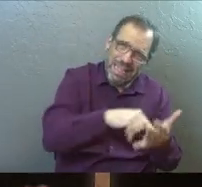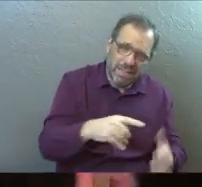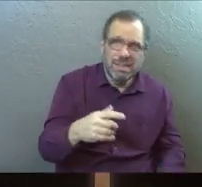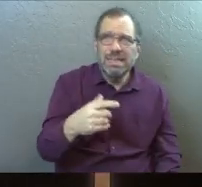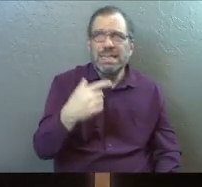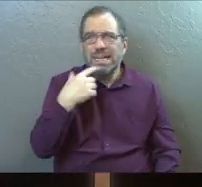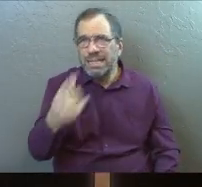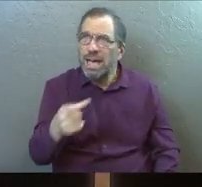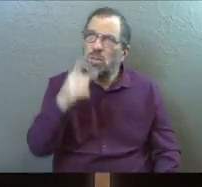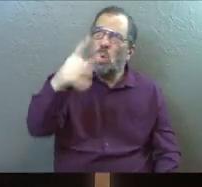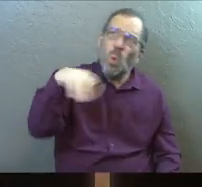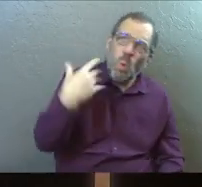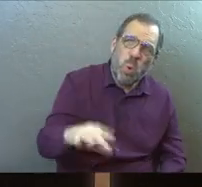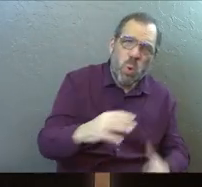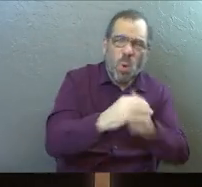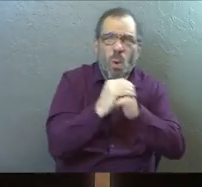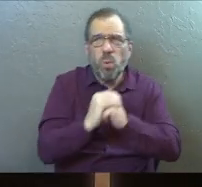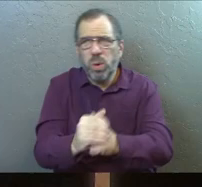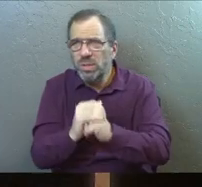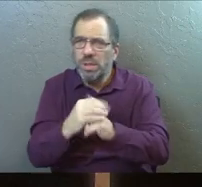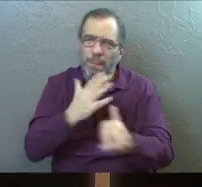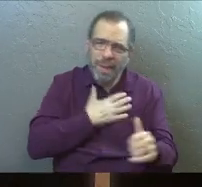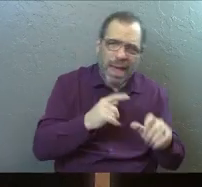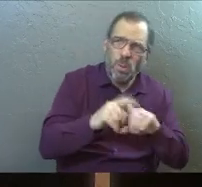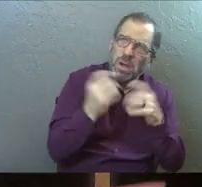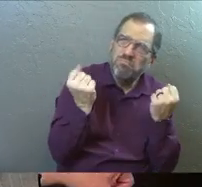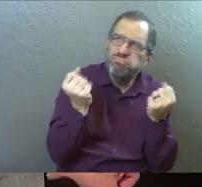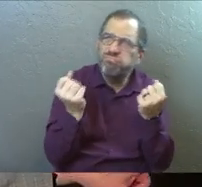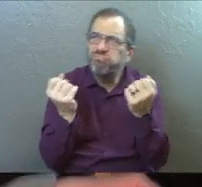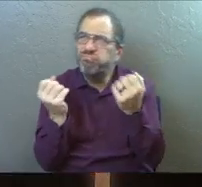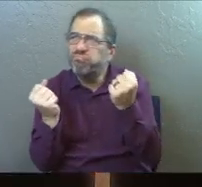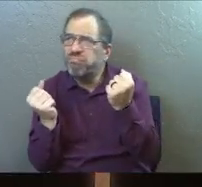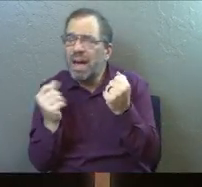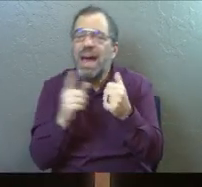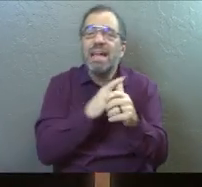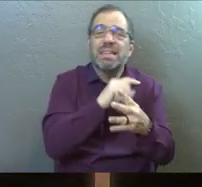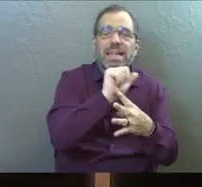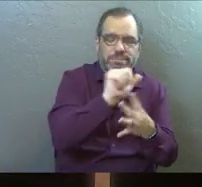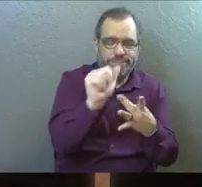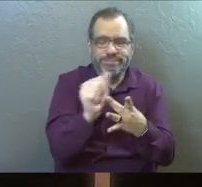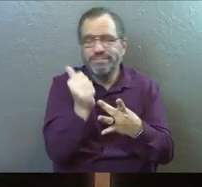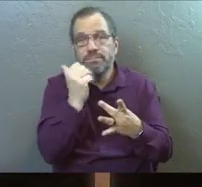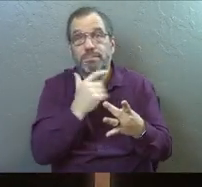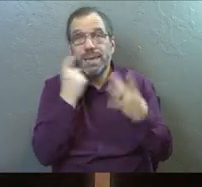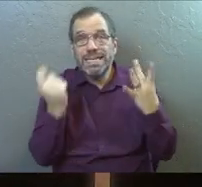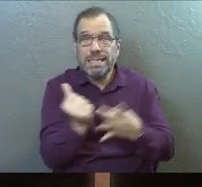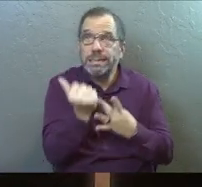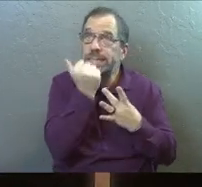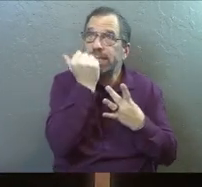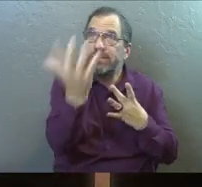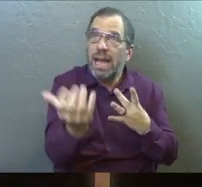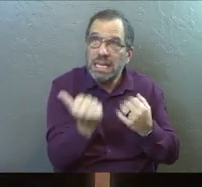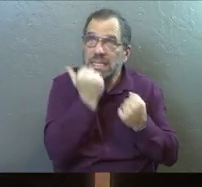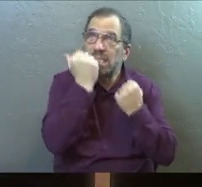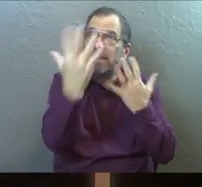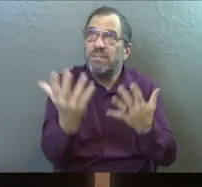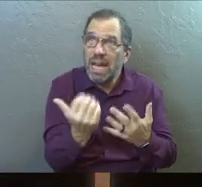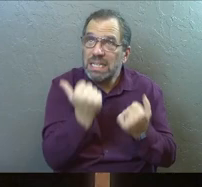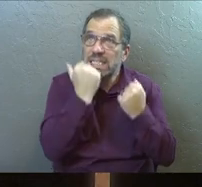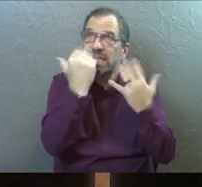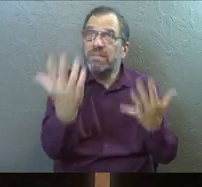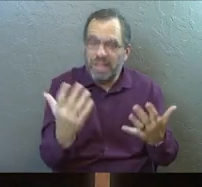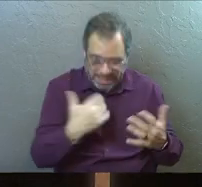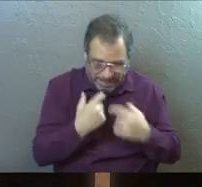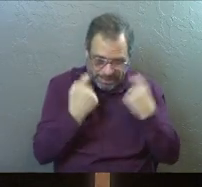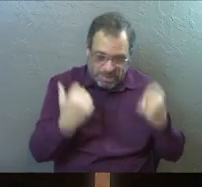And I tell him who he is and I worship with my words just for a minute. And then I start to confess my sins, right? And I tell him, God, these are the